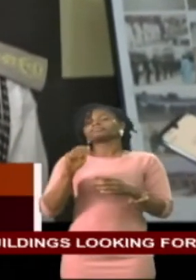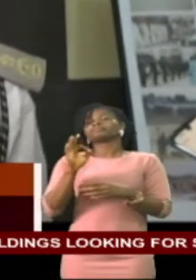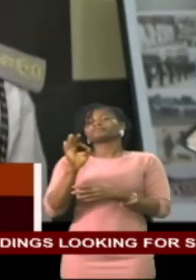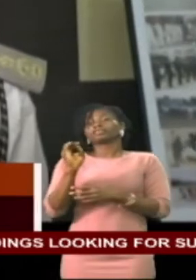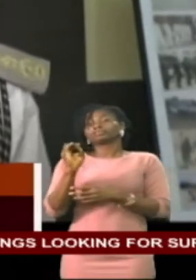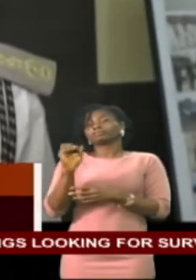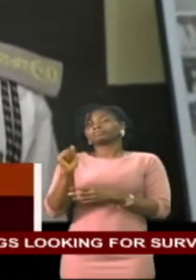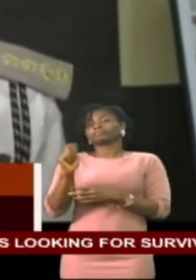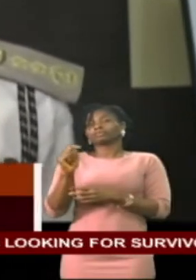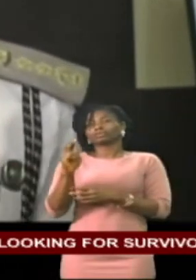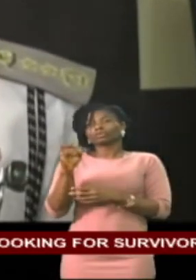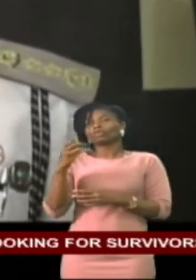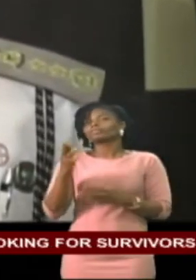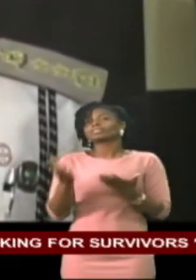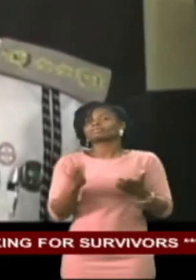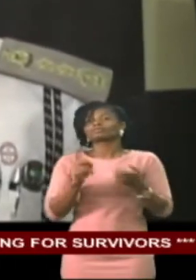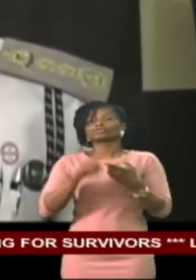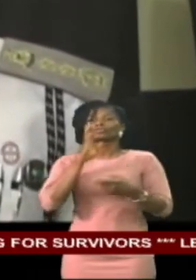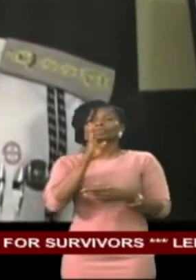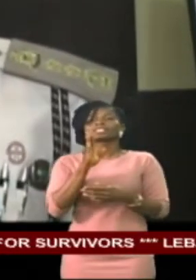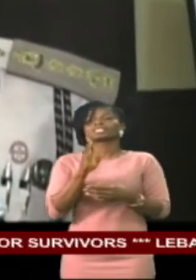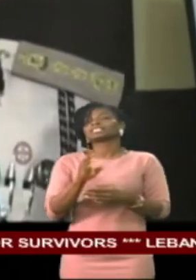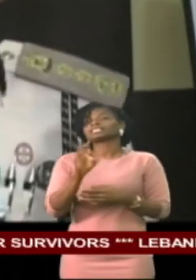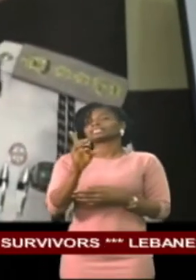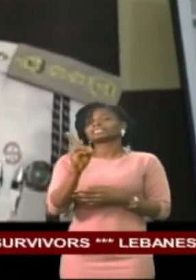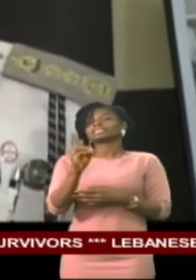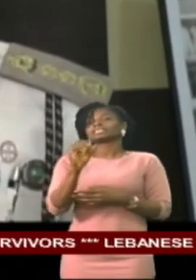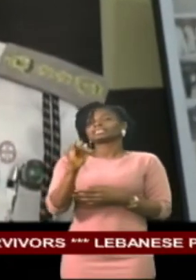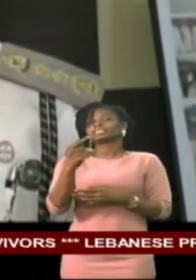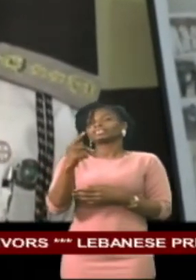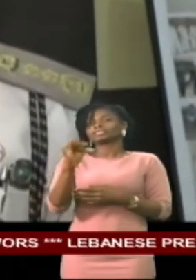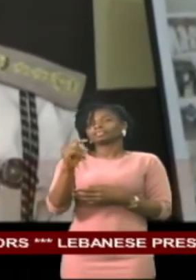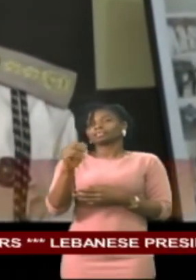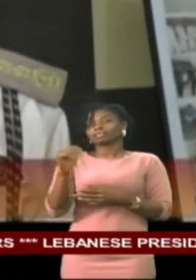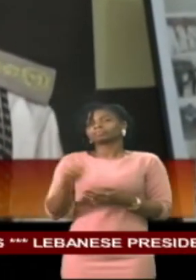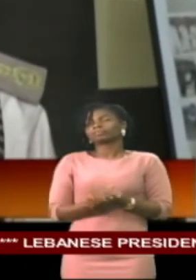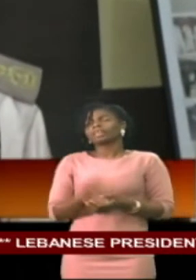digital. Our vision is to put all our data,